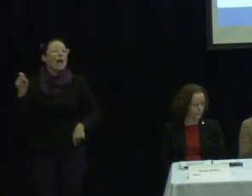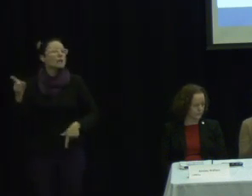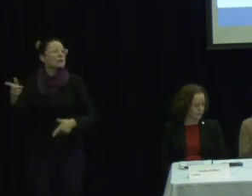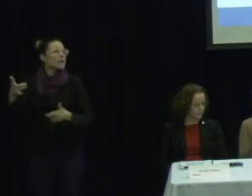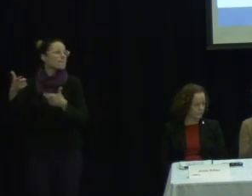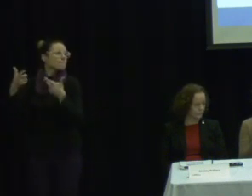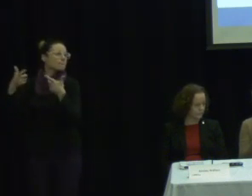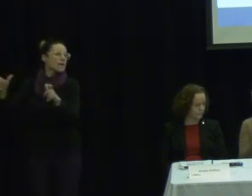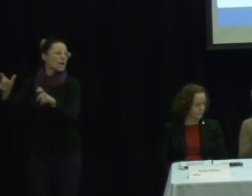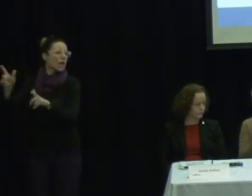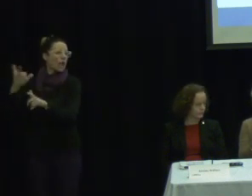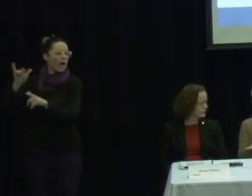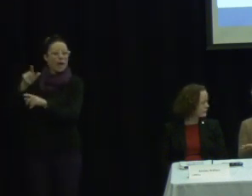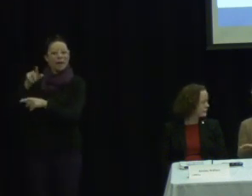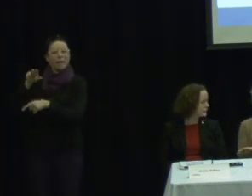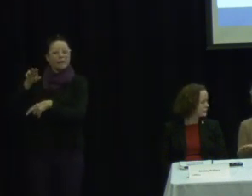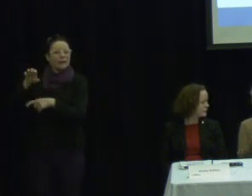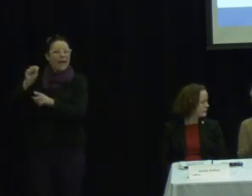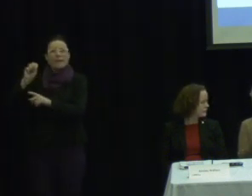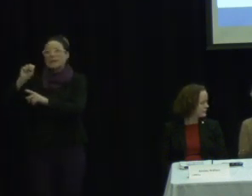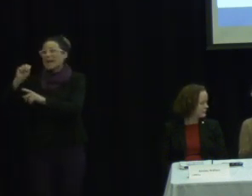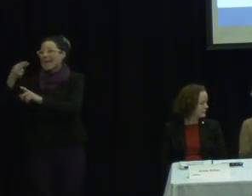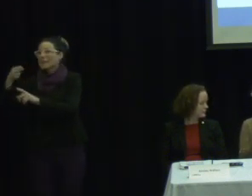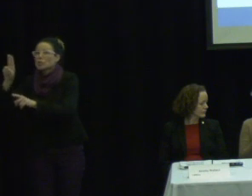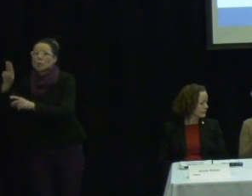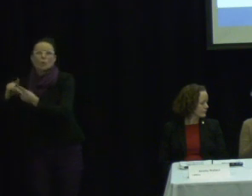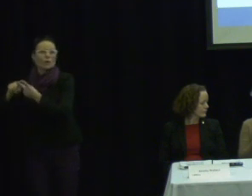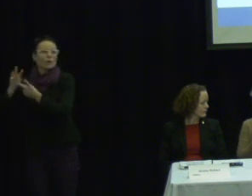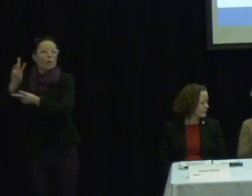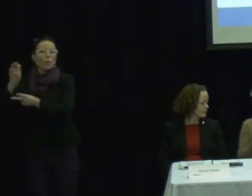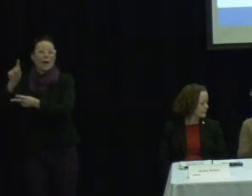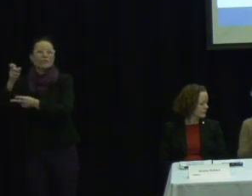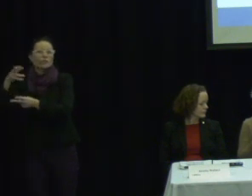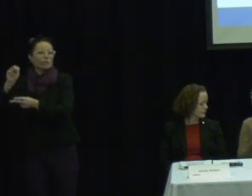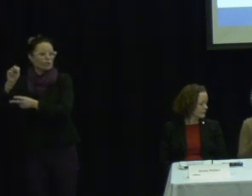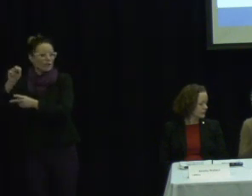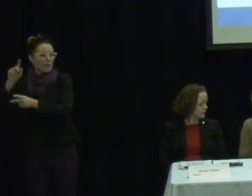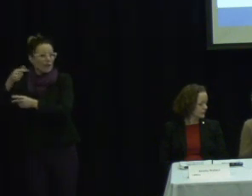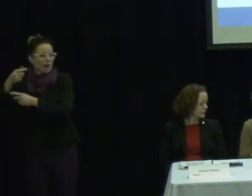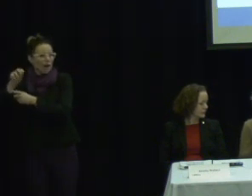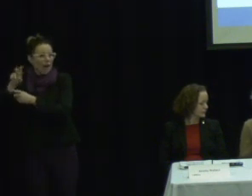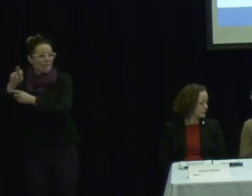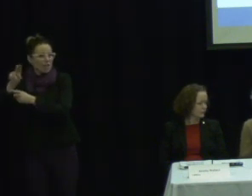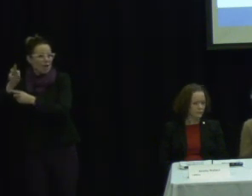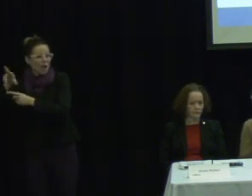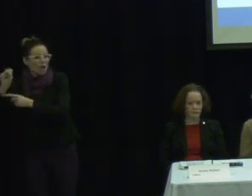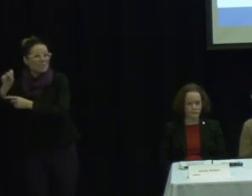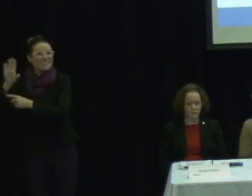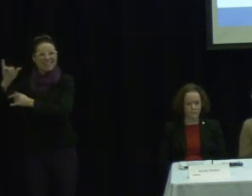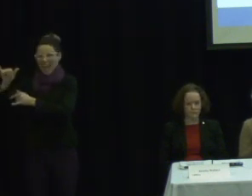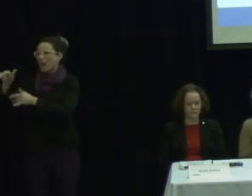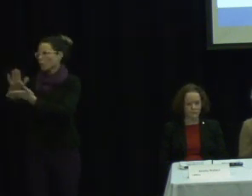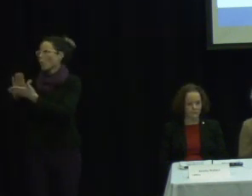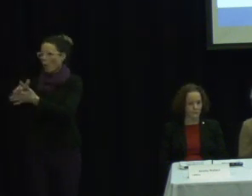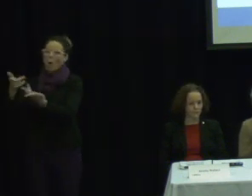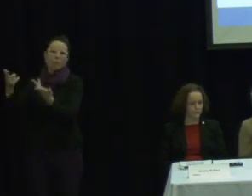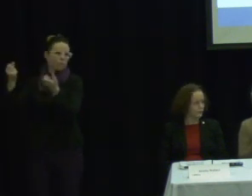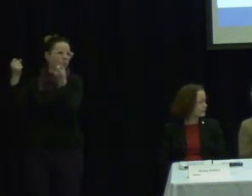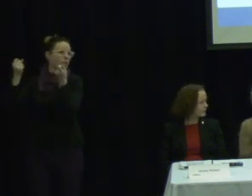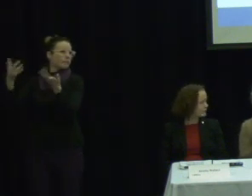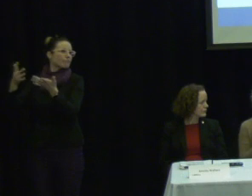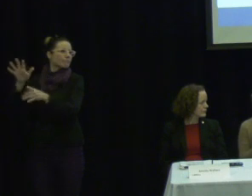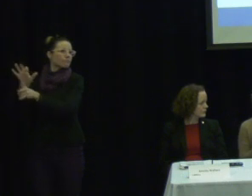Governors, I think the enrollment spikes that we were seeing 5 years ago are just, they might not be realistic anymore.